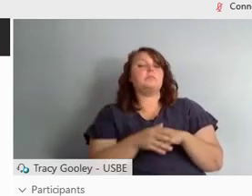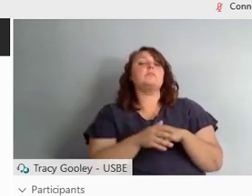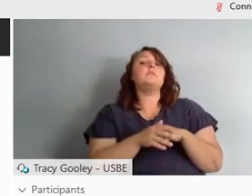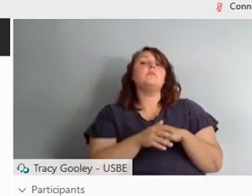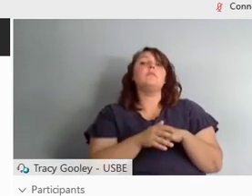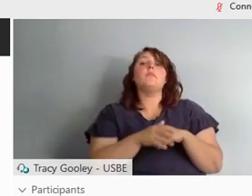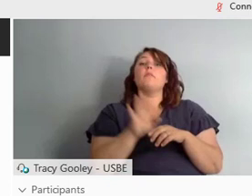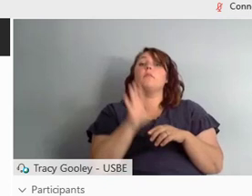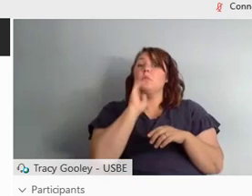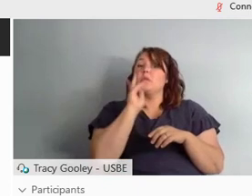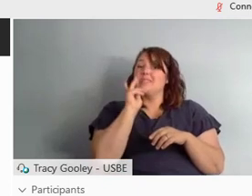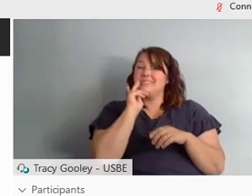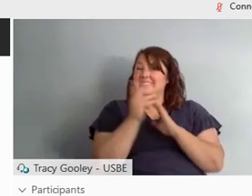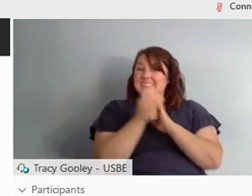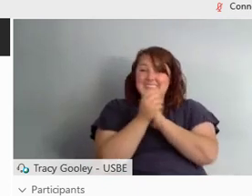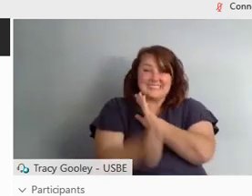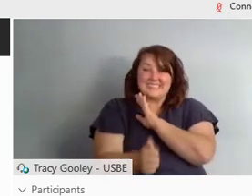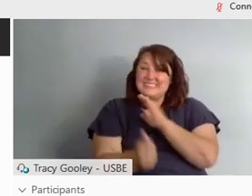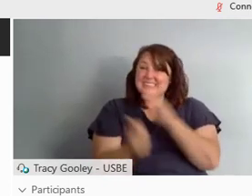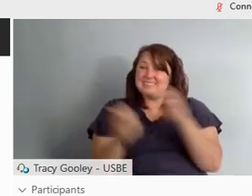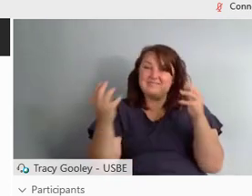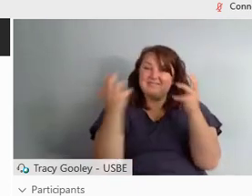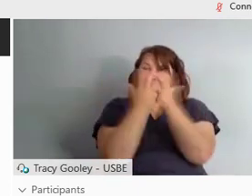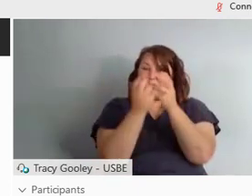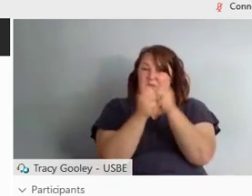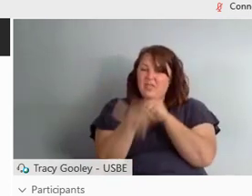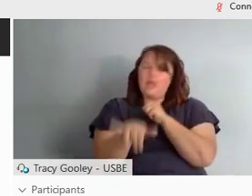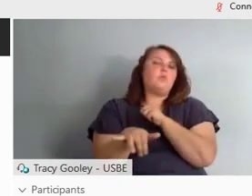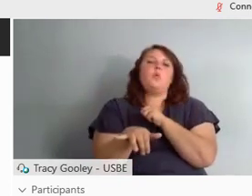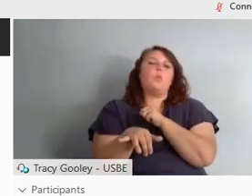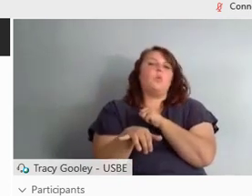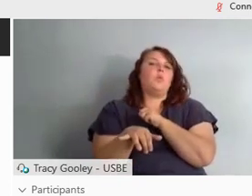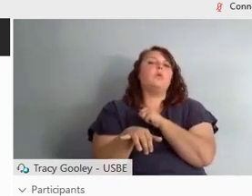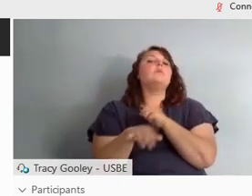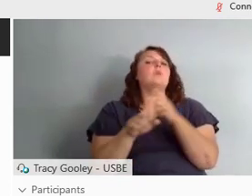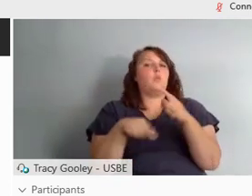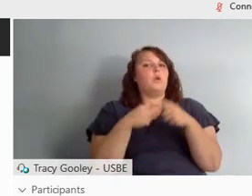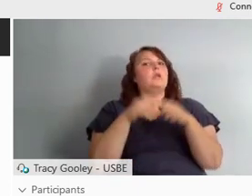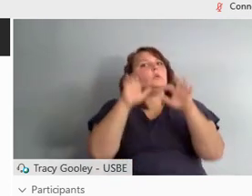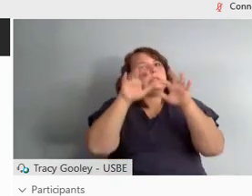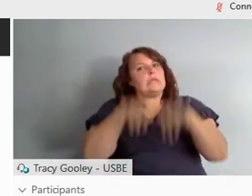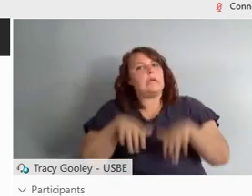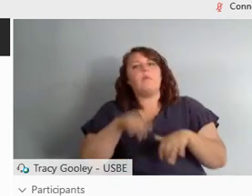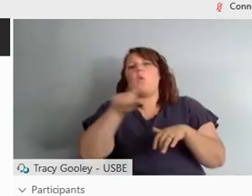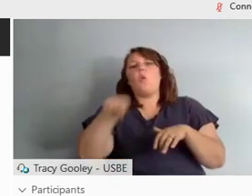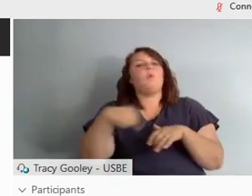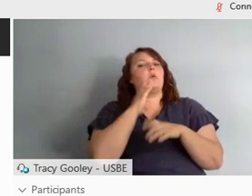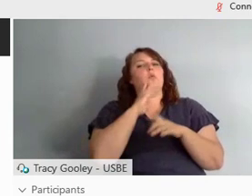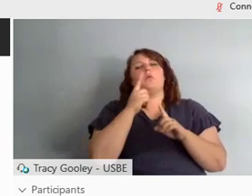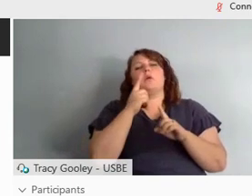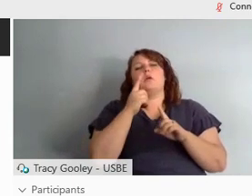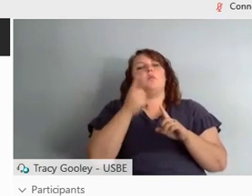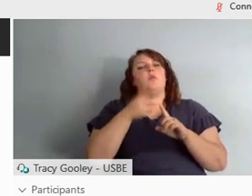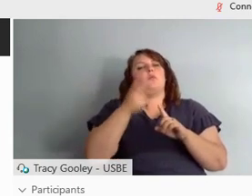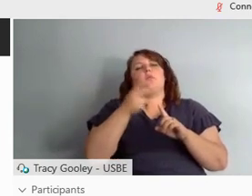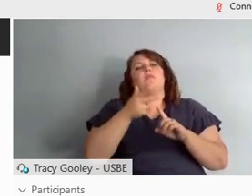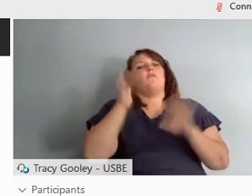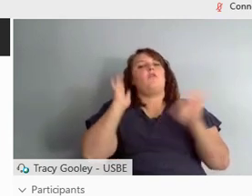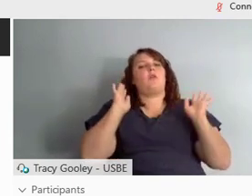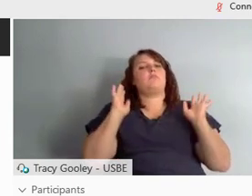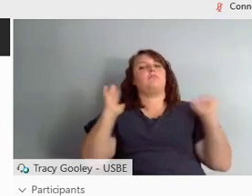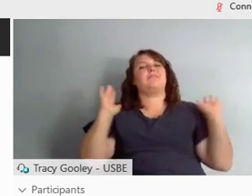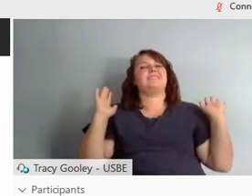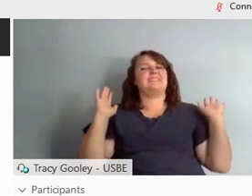you won't see are the skill sets that align in there. So when you do your data entry, you'll just mark that box that they fell within the